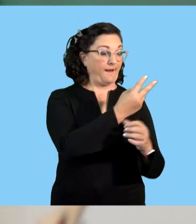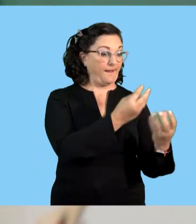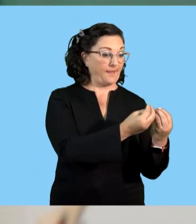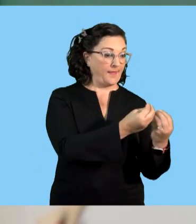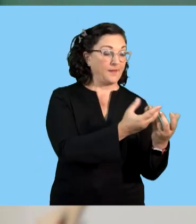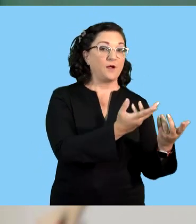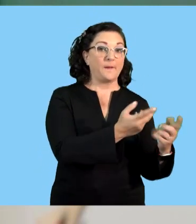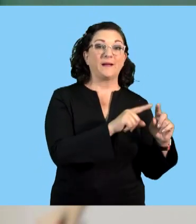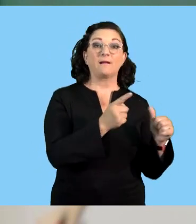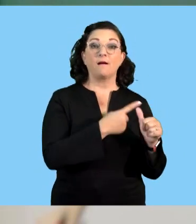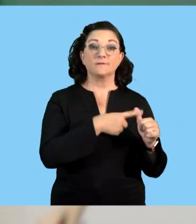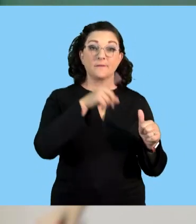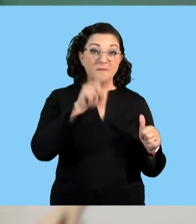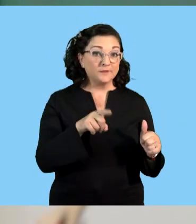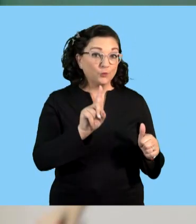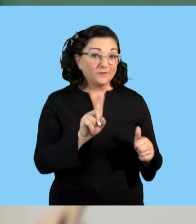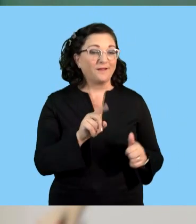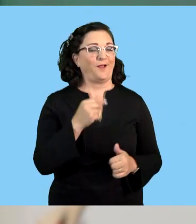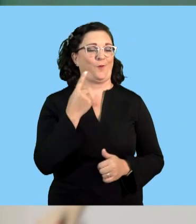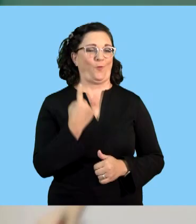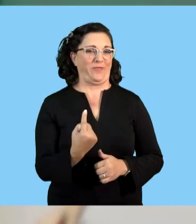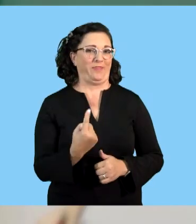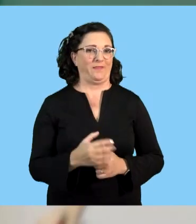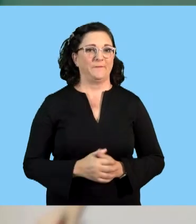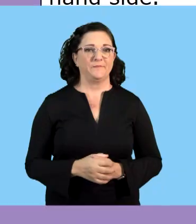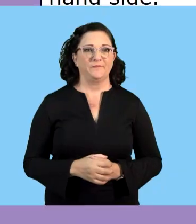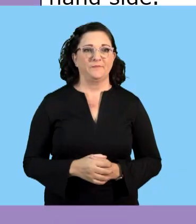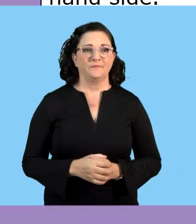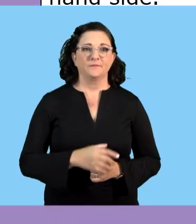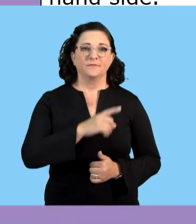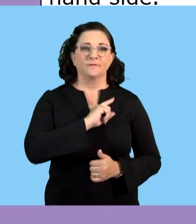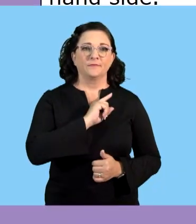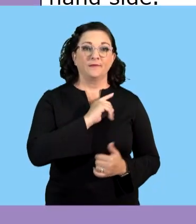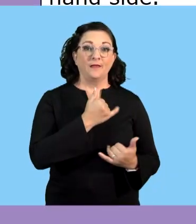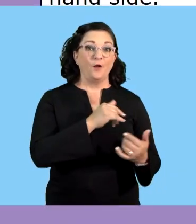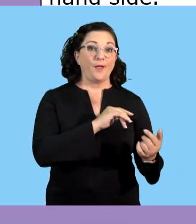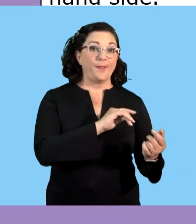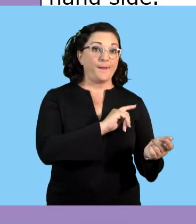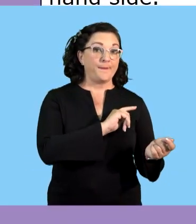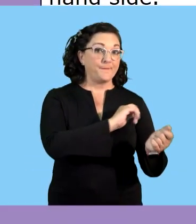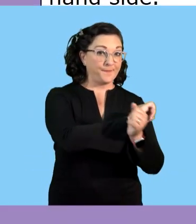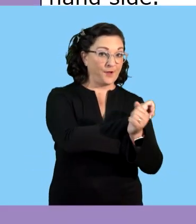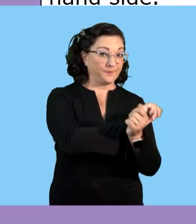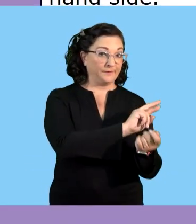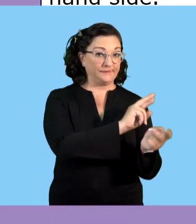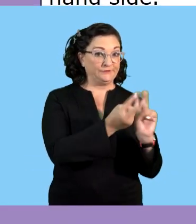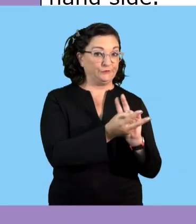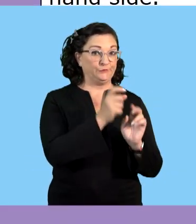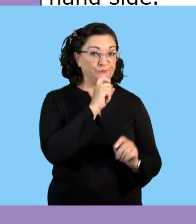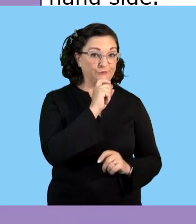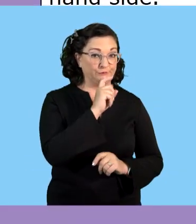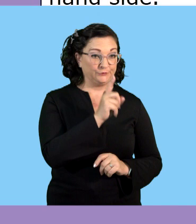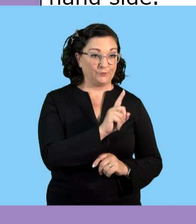result has to be a 1. So when we solve for equations using the multiplicative inverse, we need to,